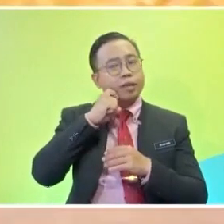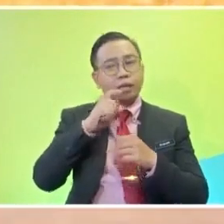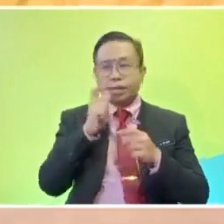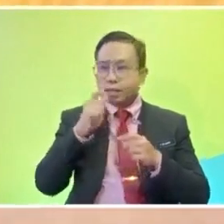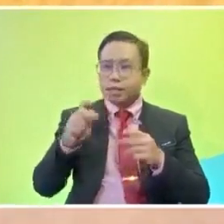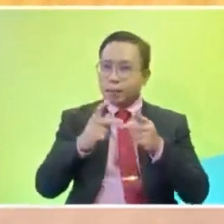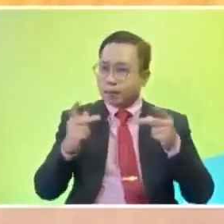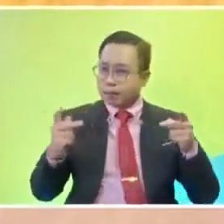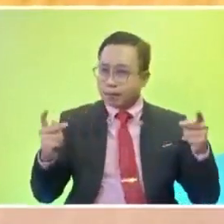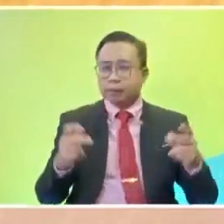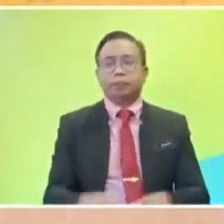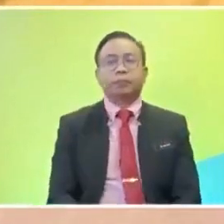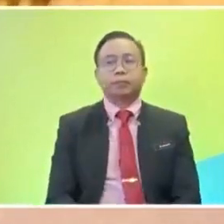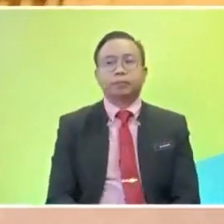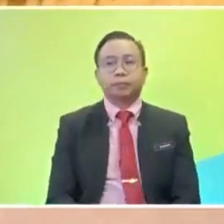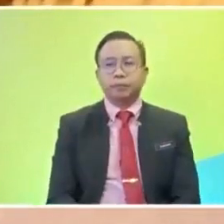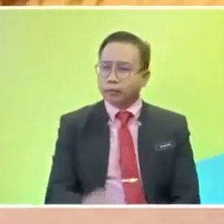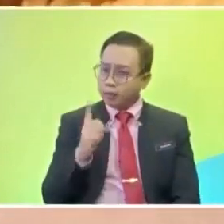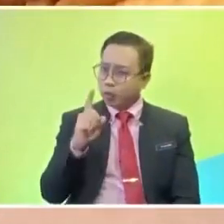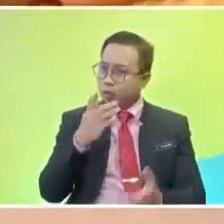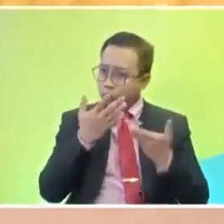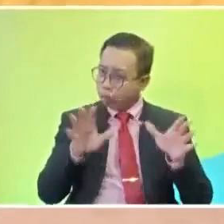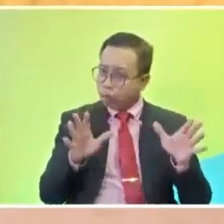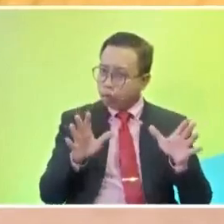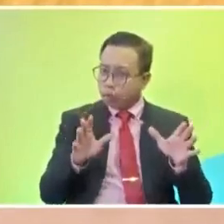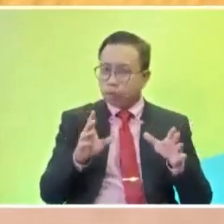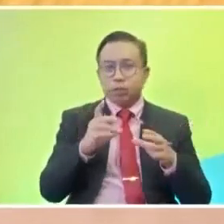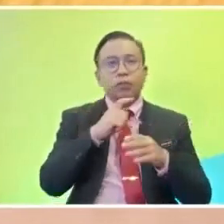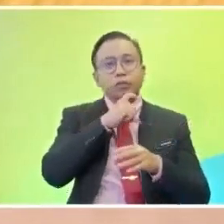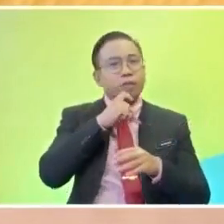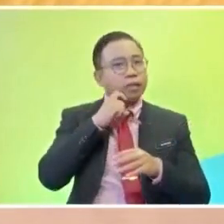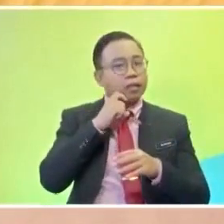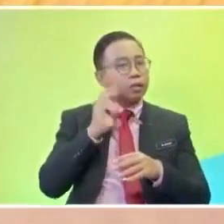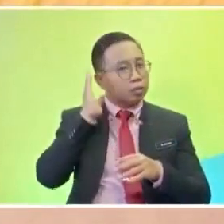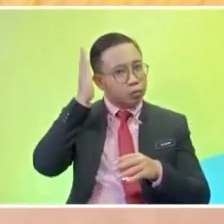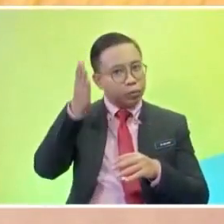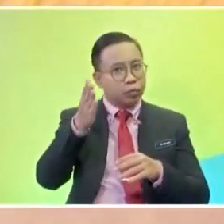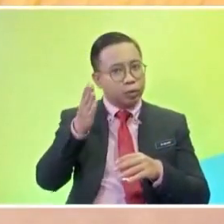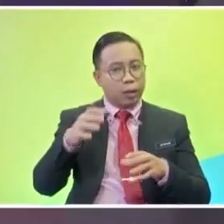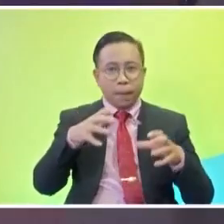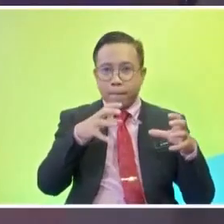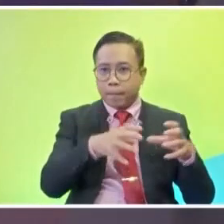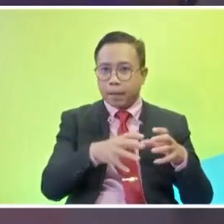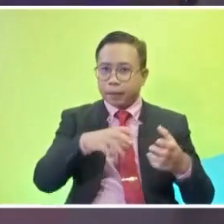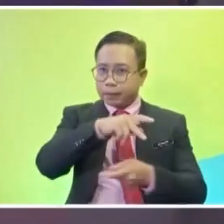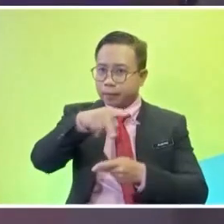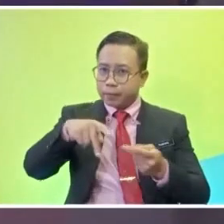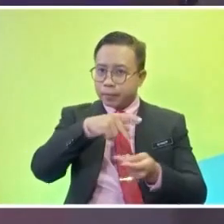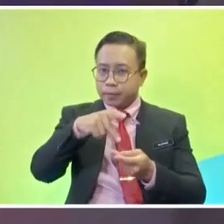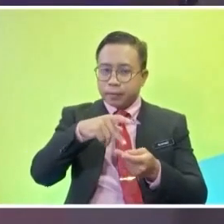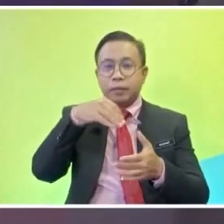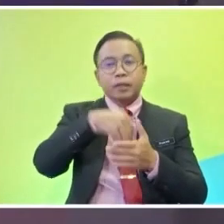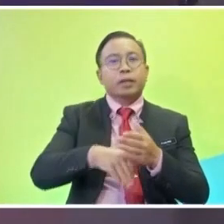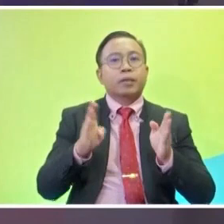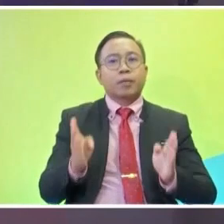pasta. Okay, so once it's already dried, okay, they will pack the pasta in boxes. Okay,